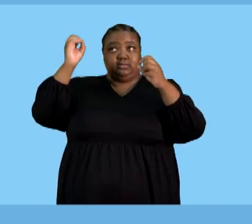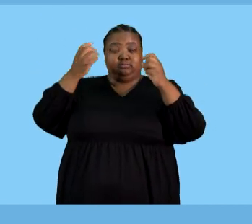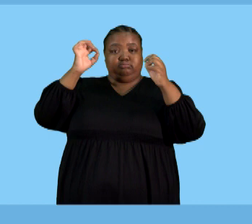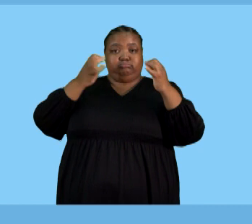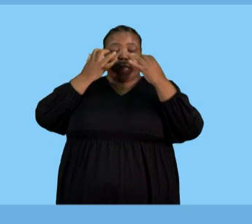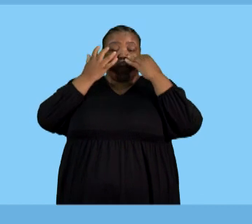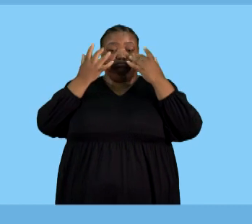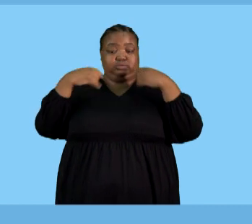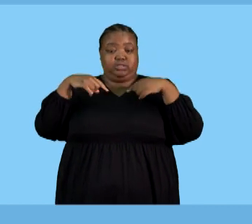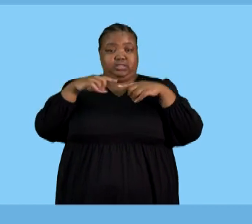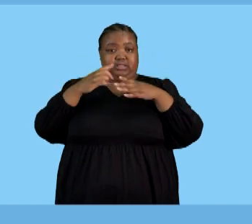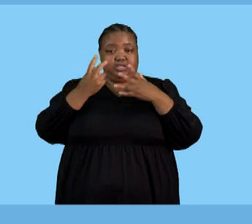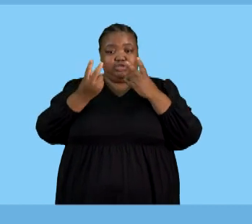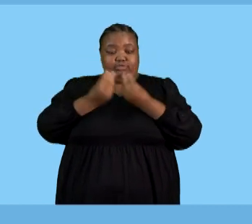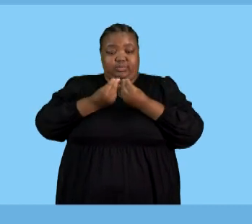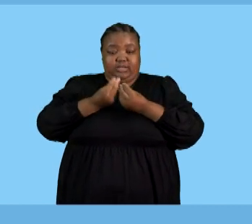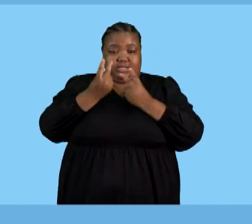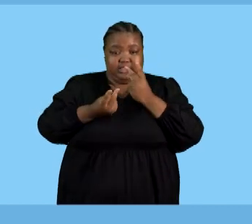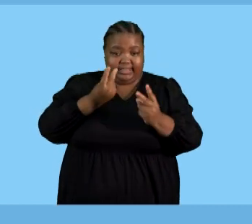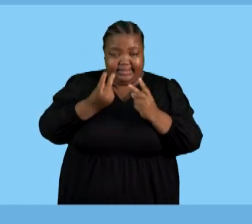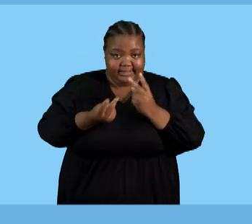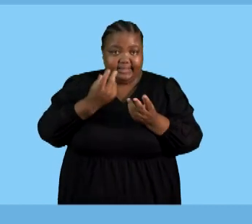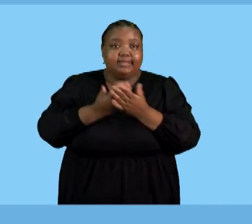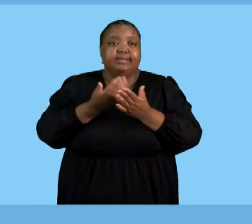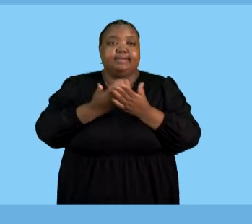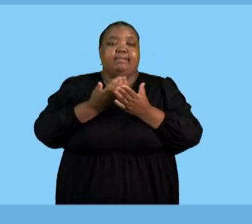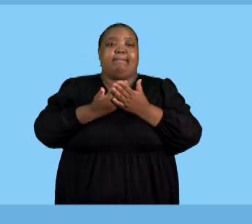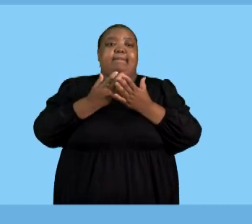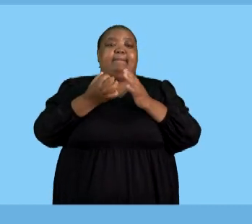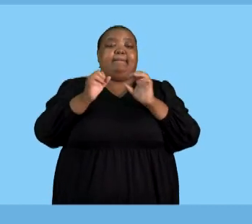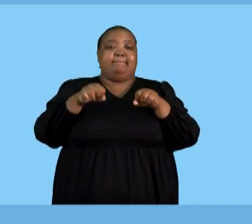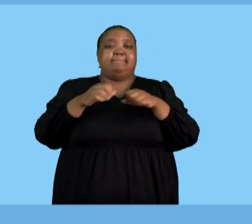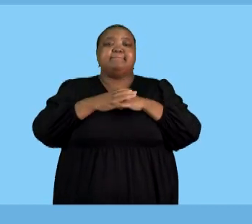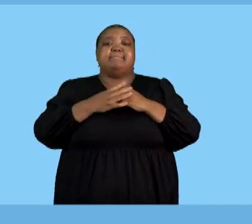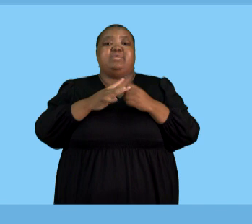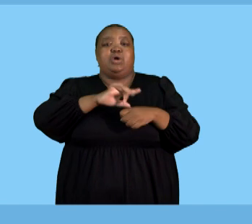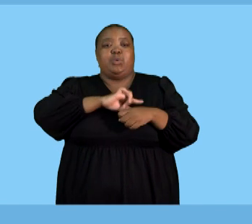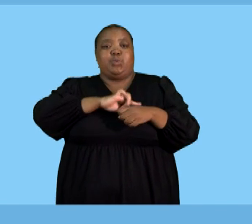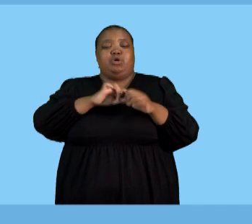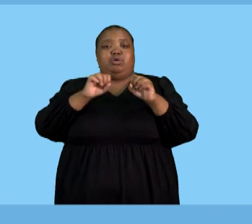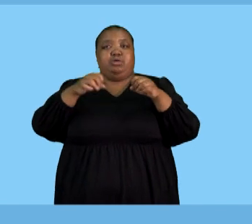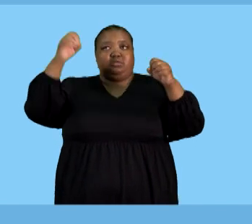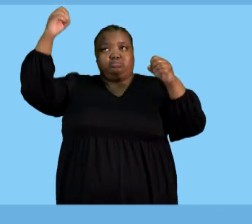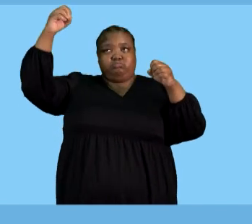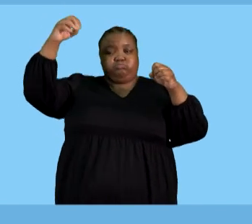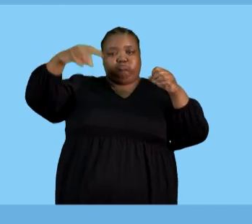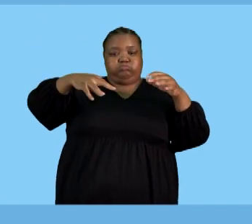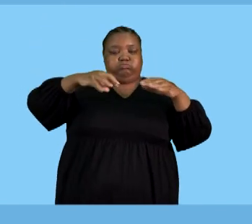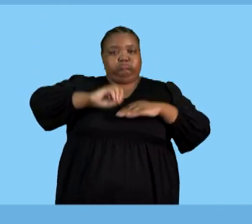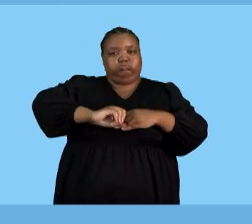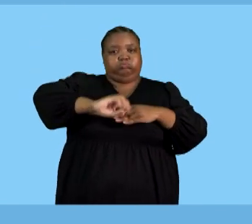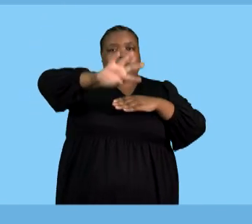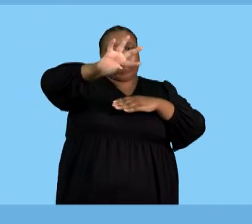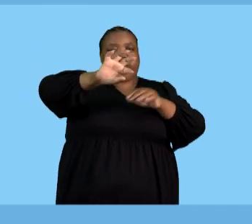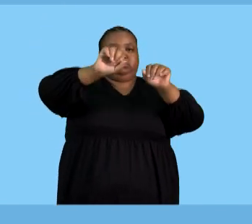eyes and allows us to see the object. So the reflected light, it is the one that allows us to see everything that we are seeing around us